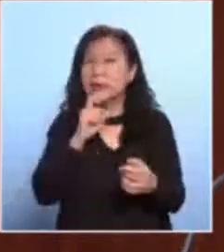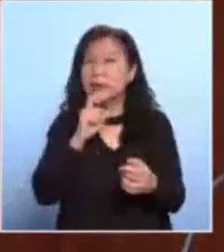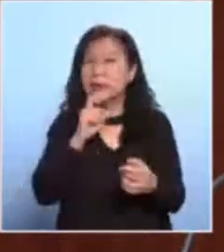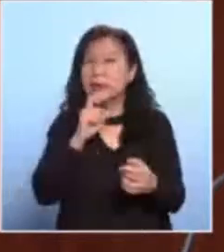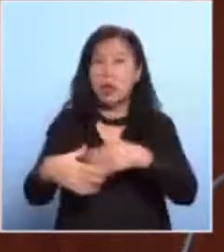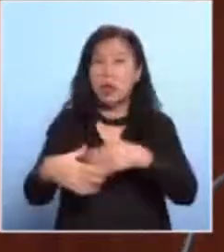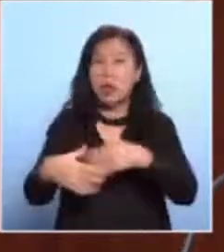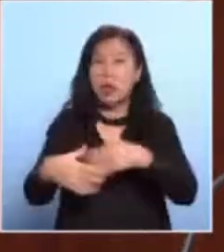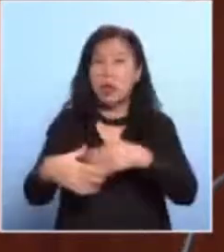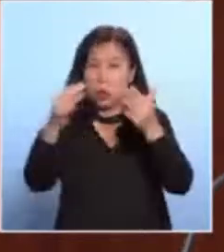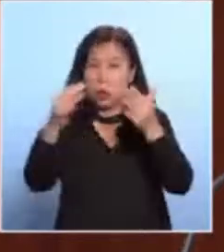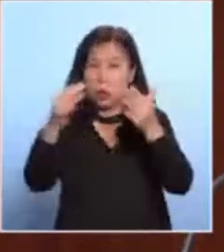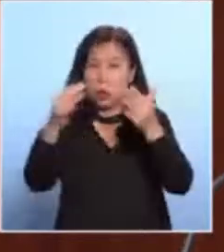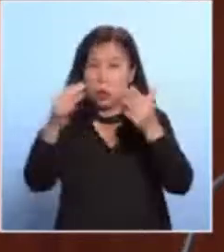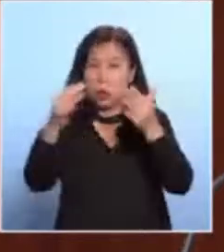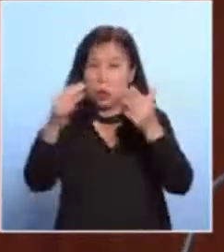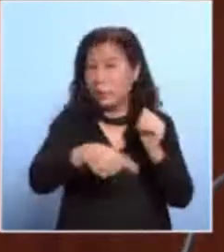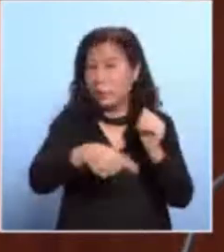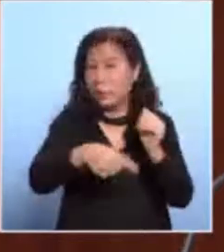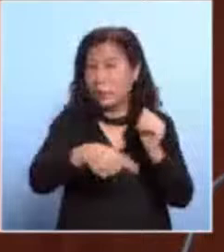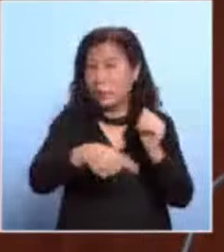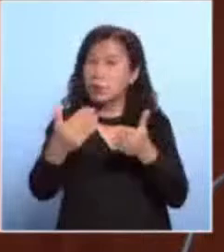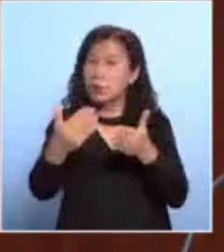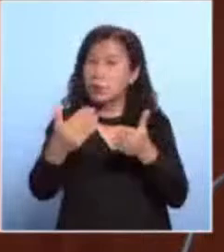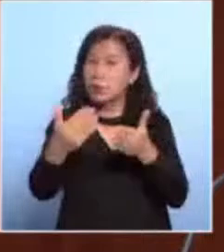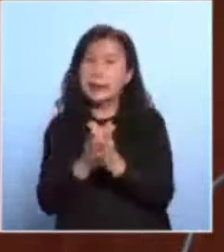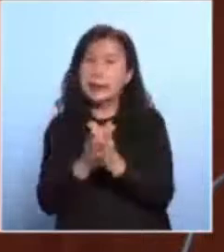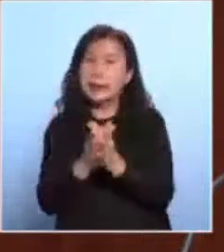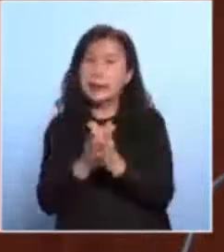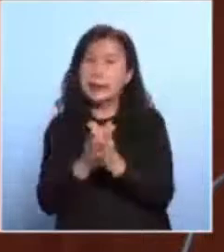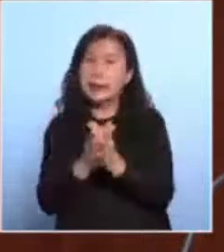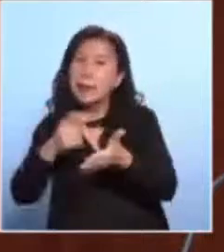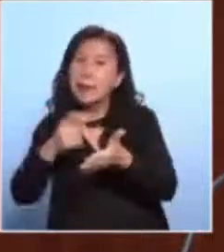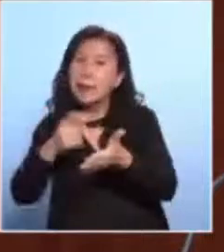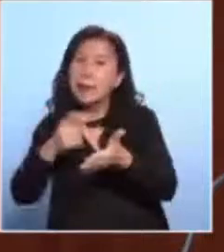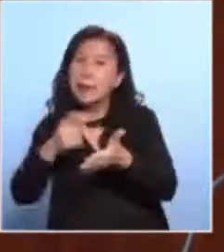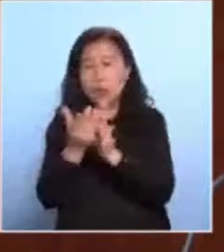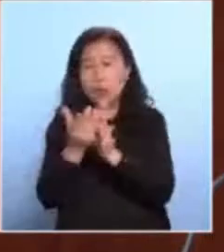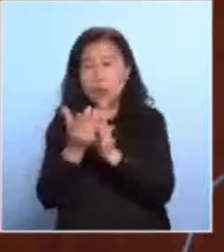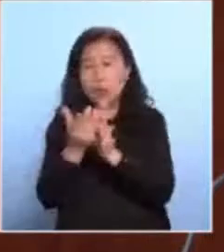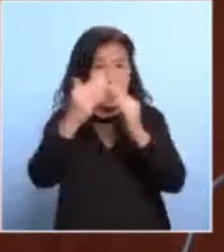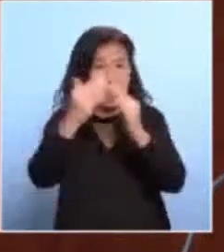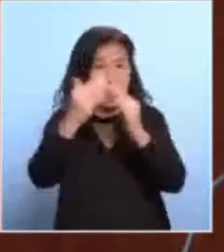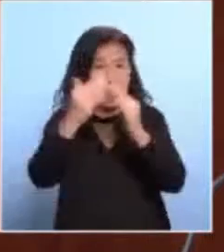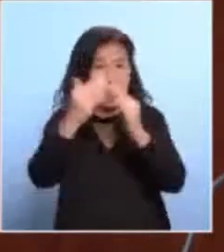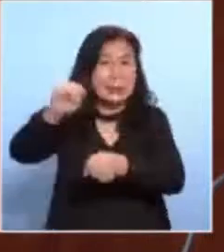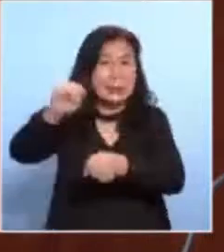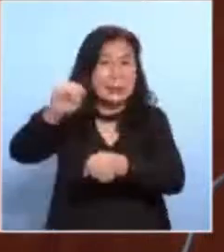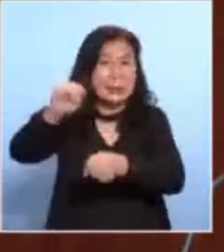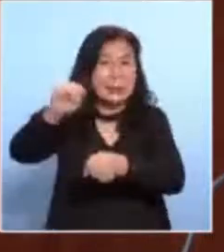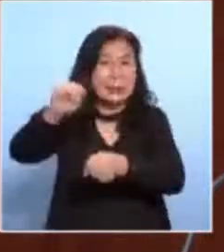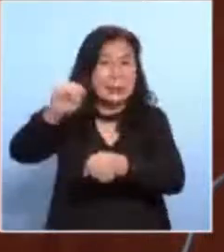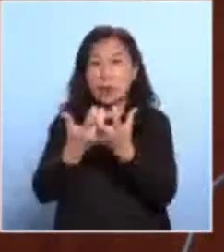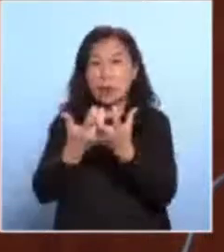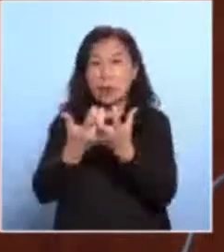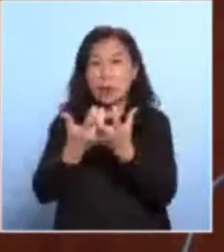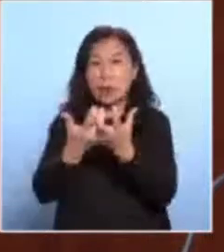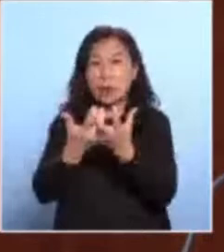of the RCHD will not be counted in the calculation of total permissible GFA for the entire